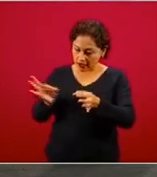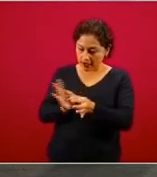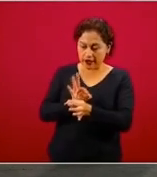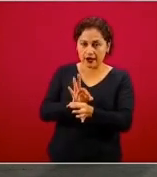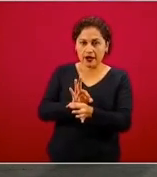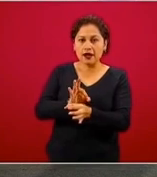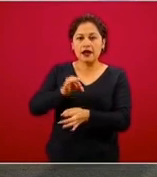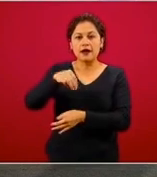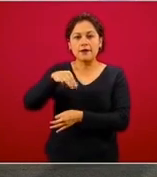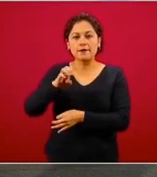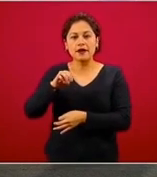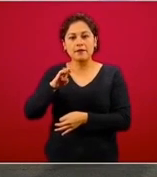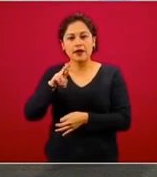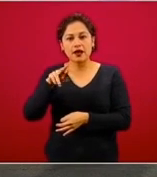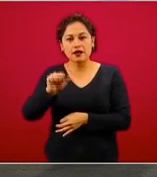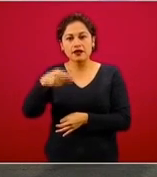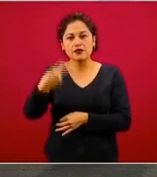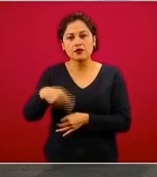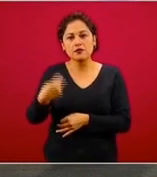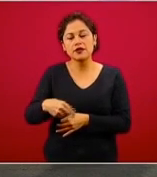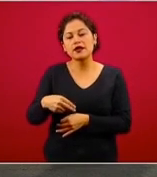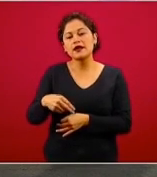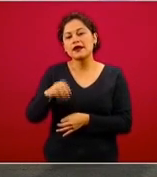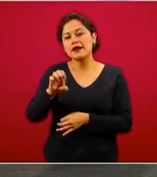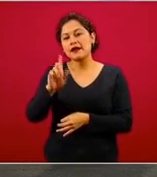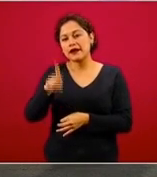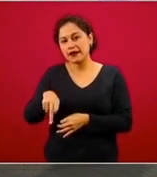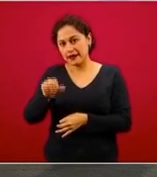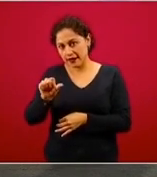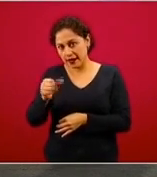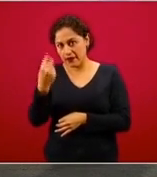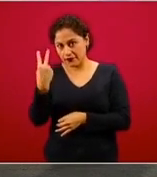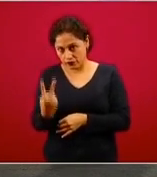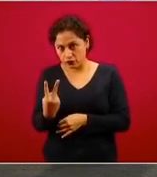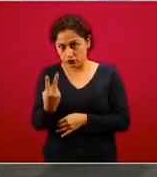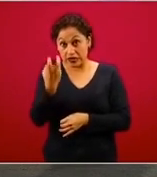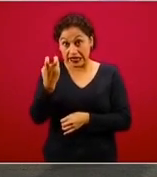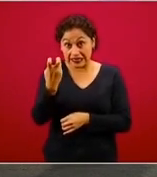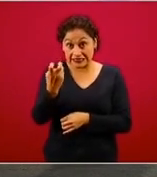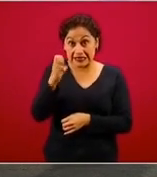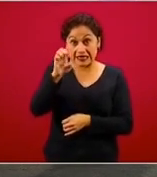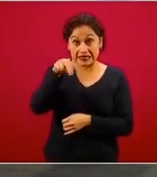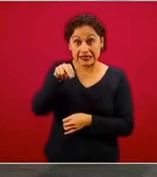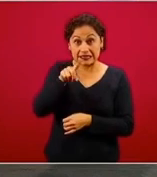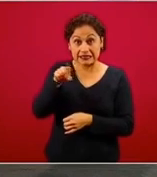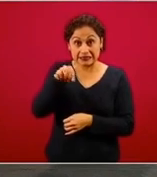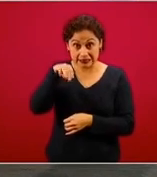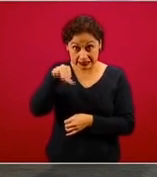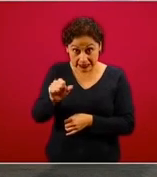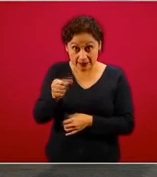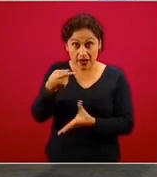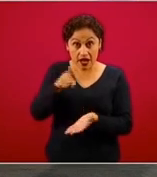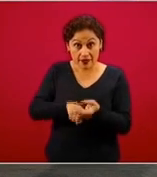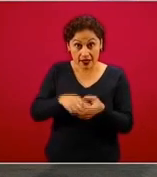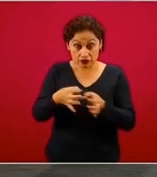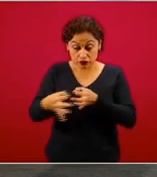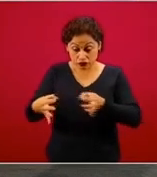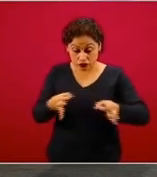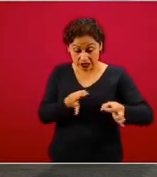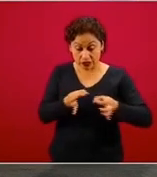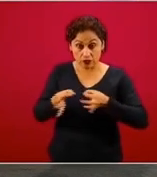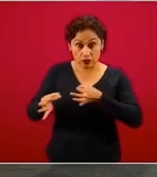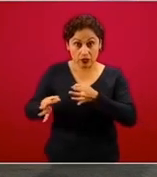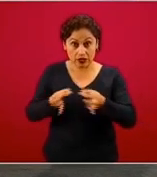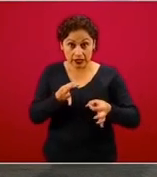immune system. And específicamente sobre